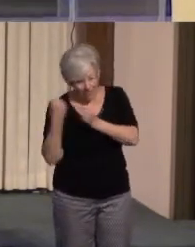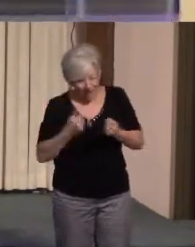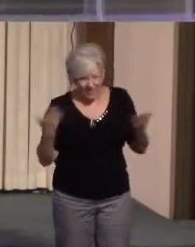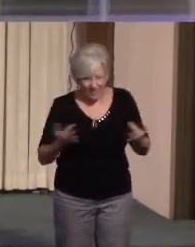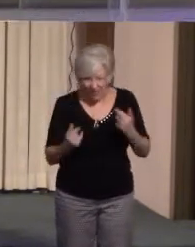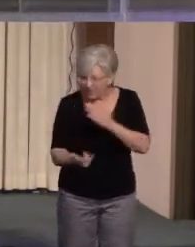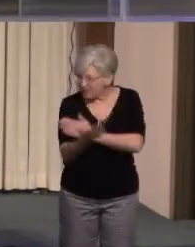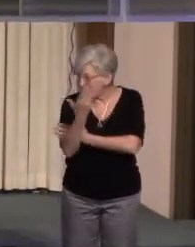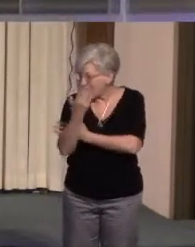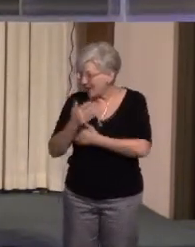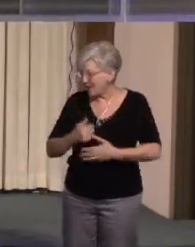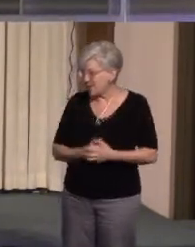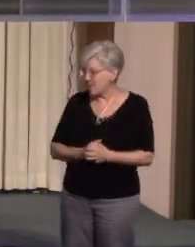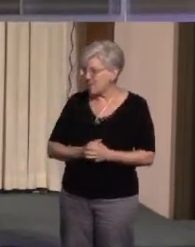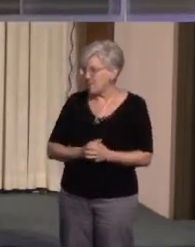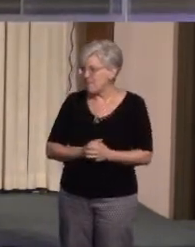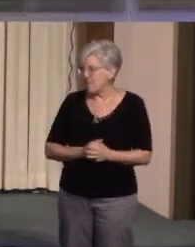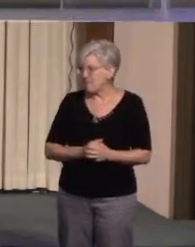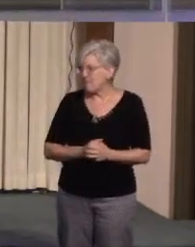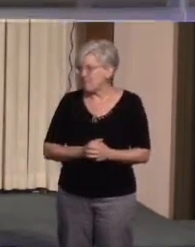One or two, right?